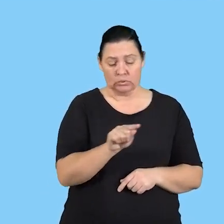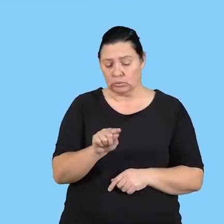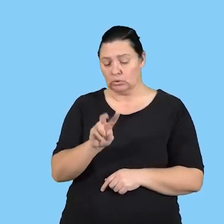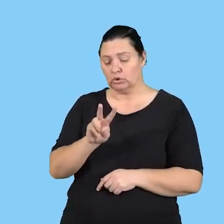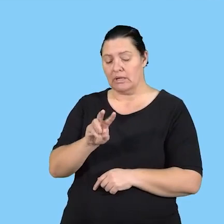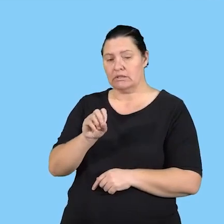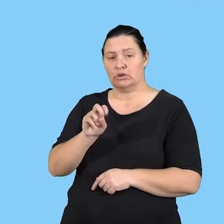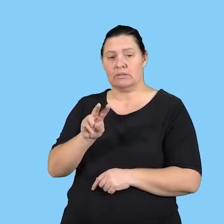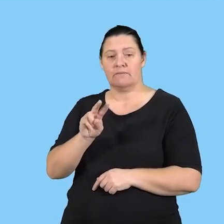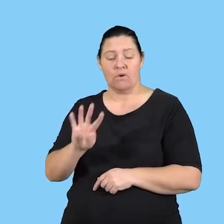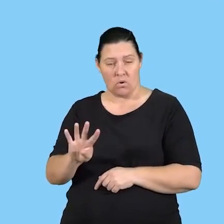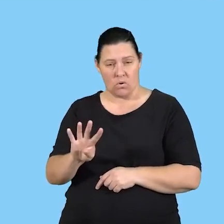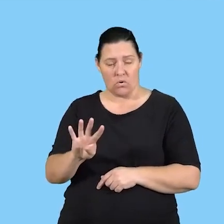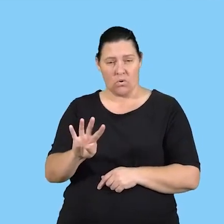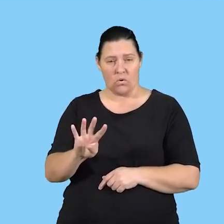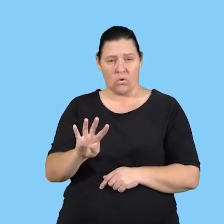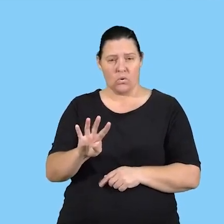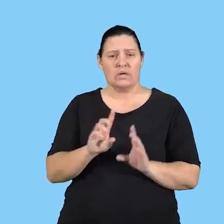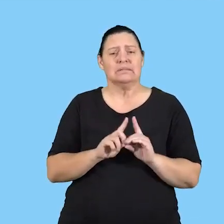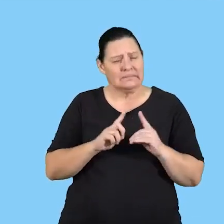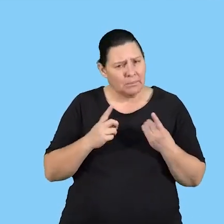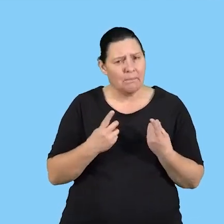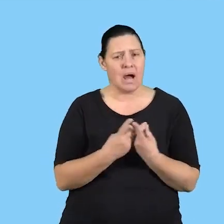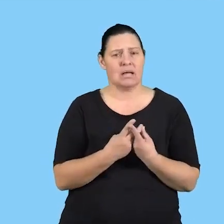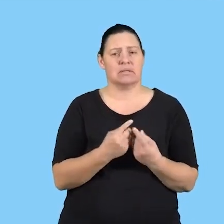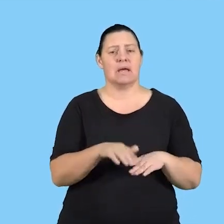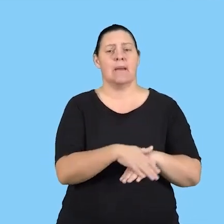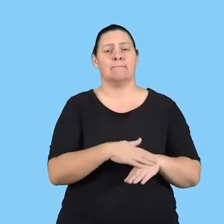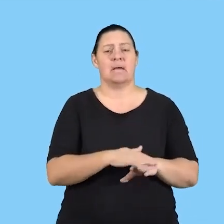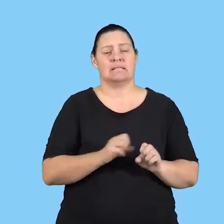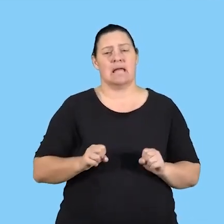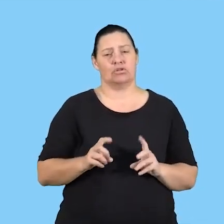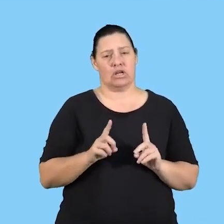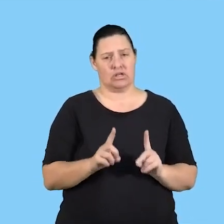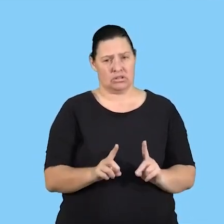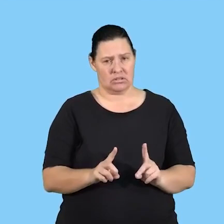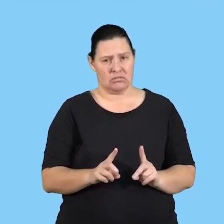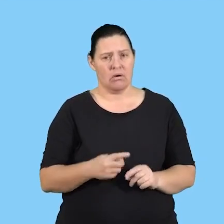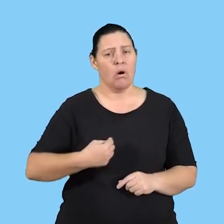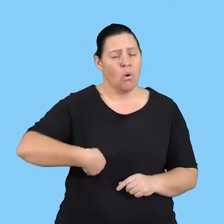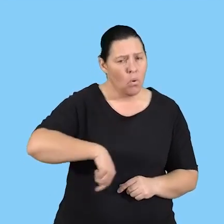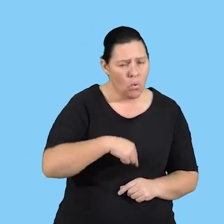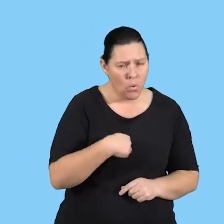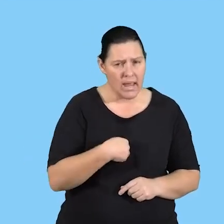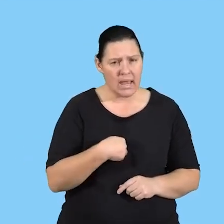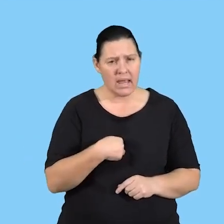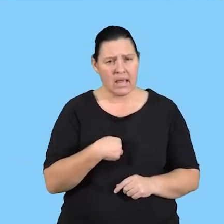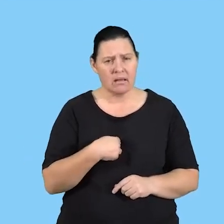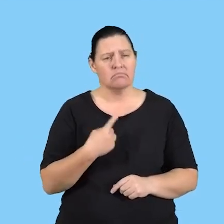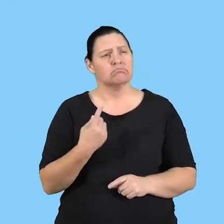to 2024, as the Department of Basic Education, we